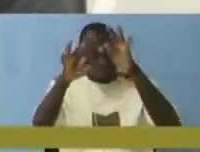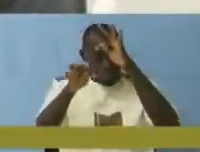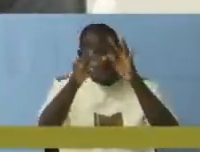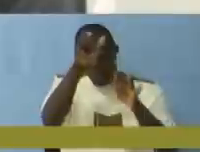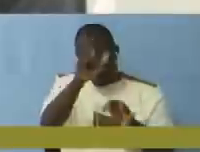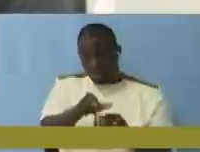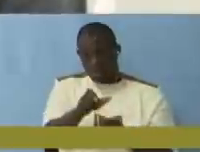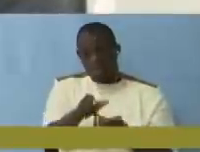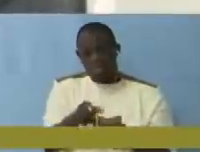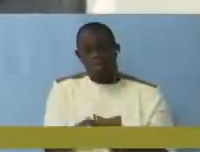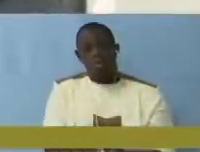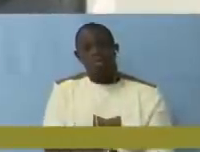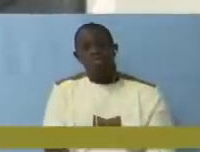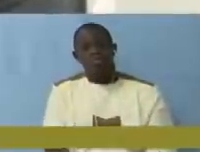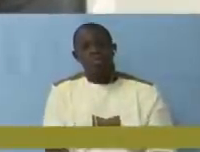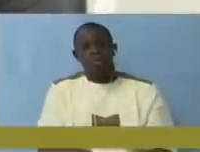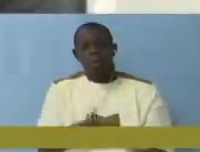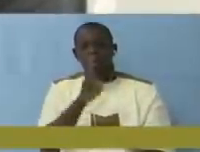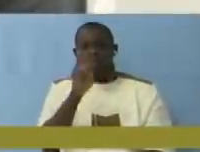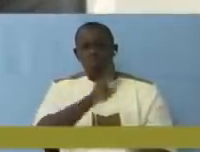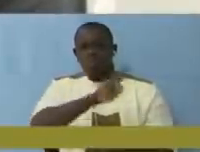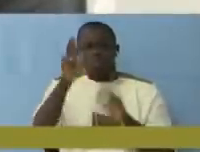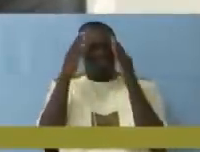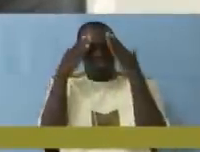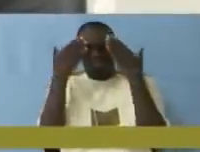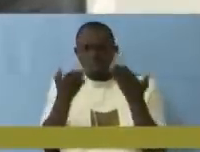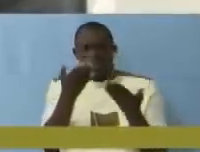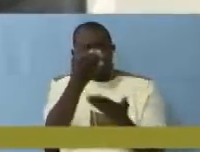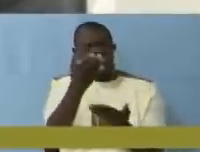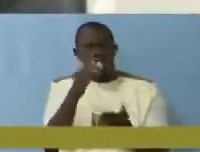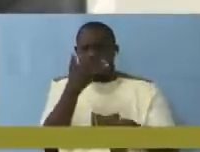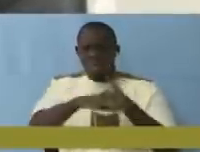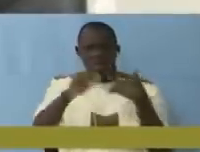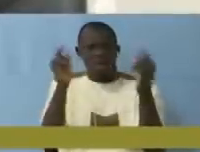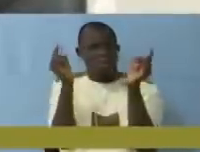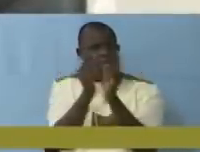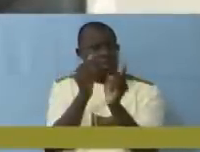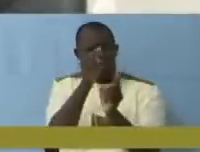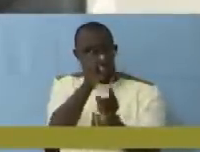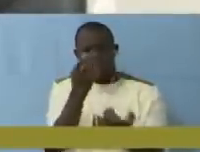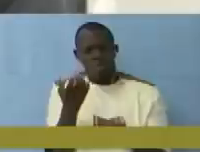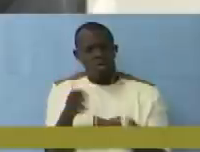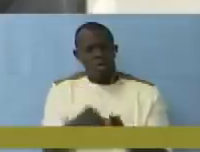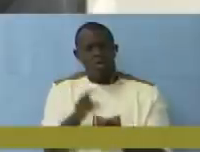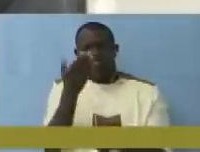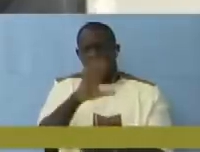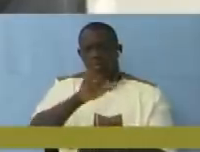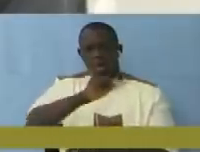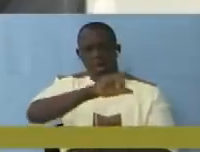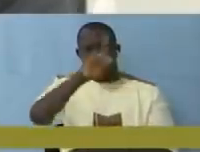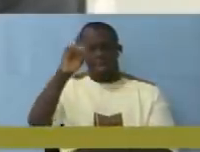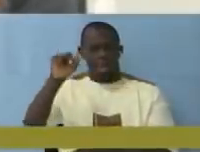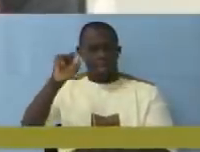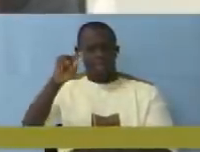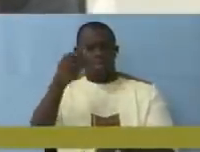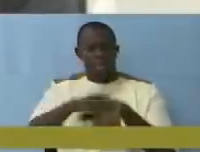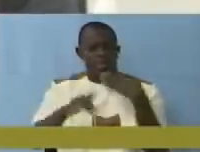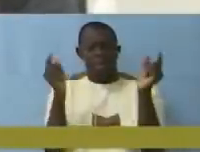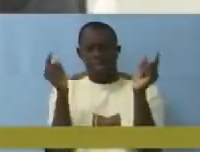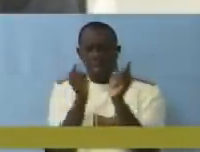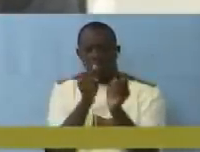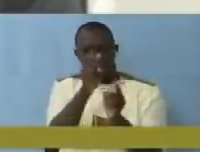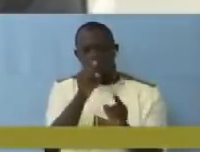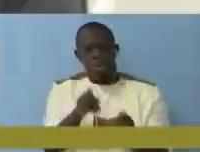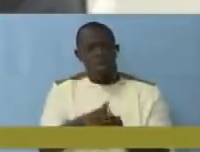molla who do not know you from Adam. men yalon ko melon kabringa ko damu dadla They had